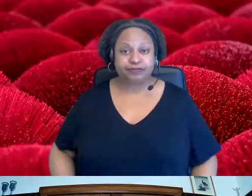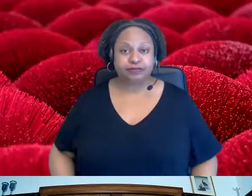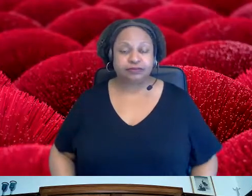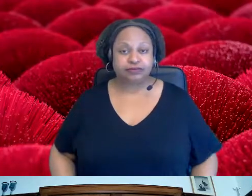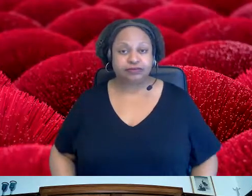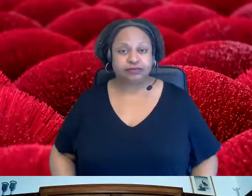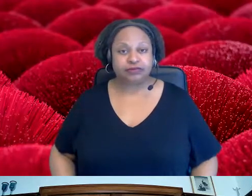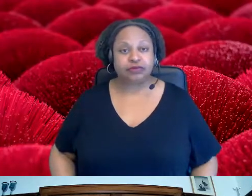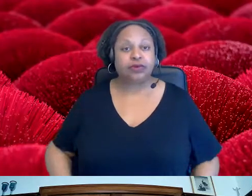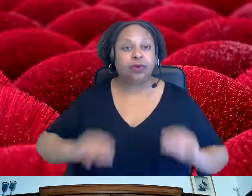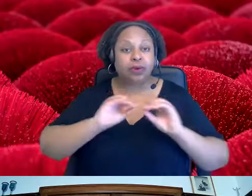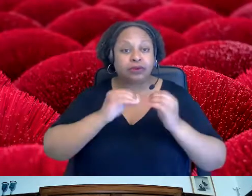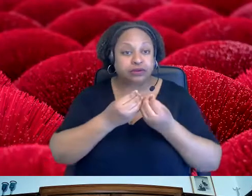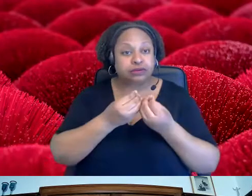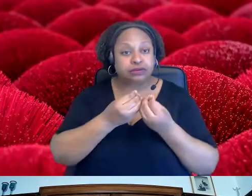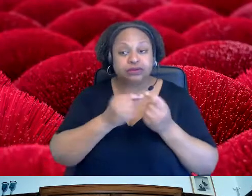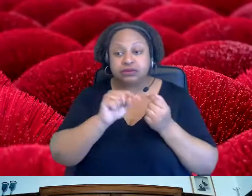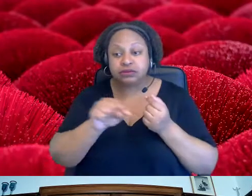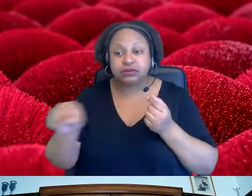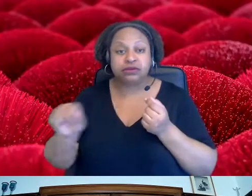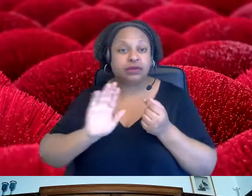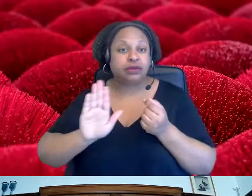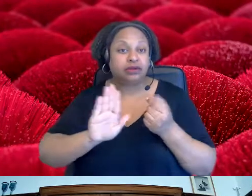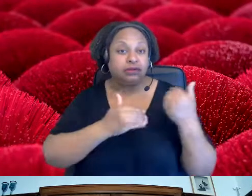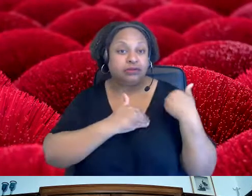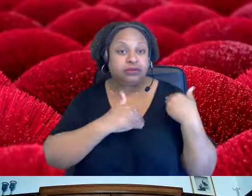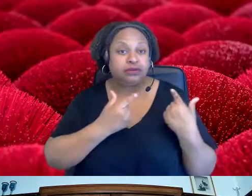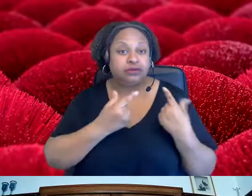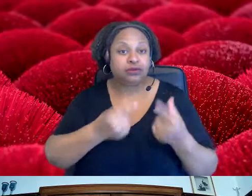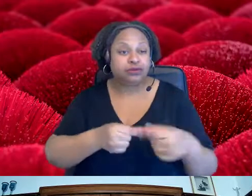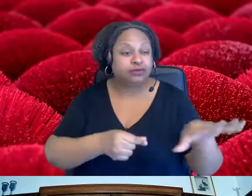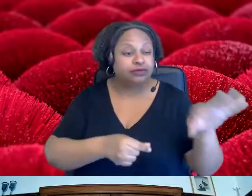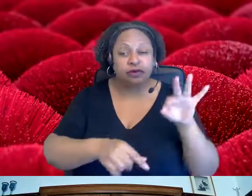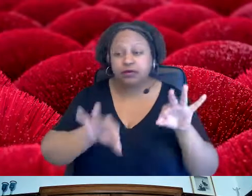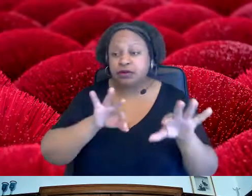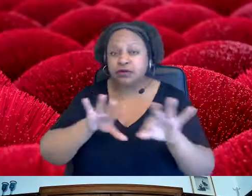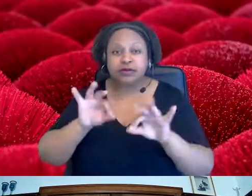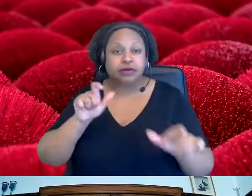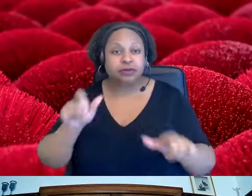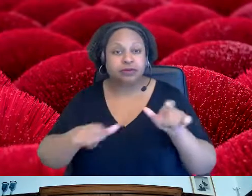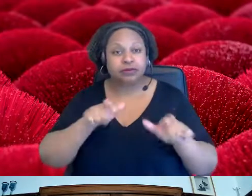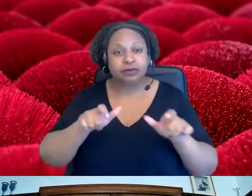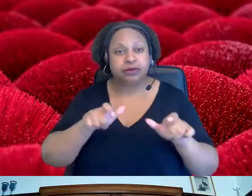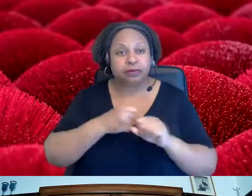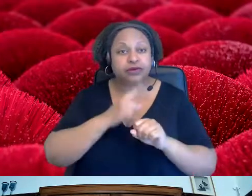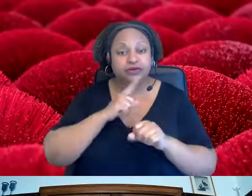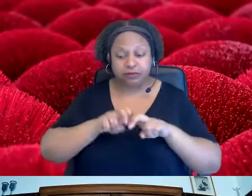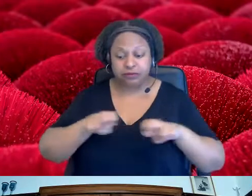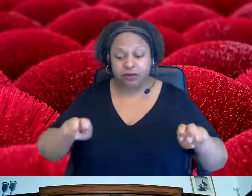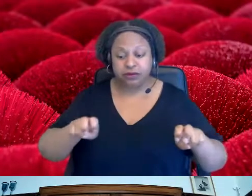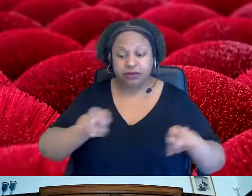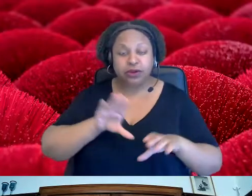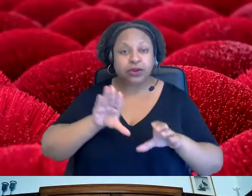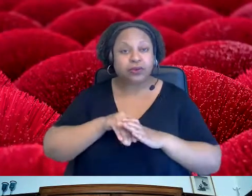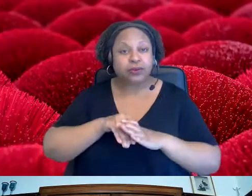responsibility to find those people and have a intergenerational representation. So just not